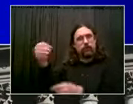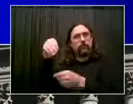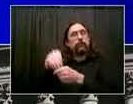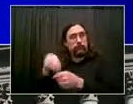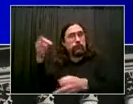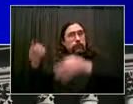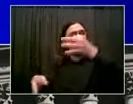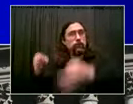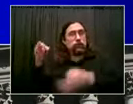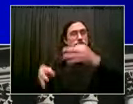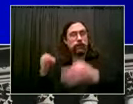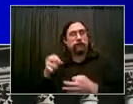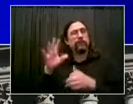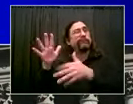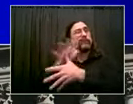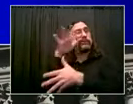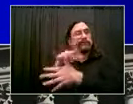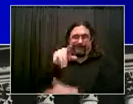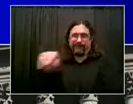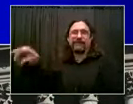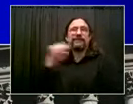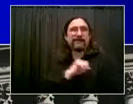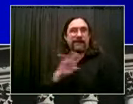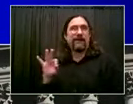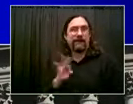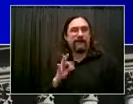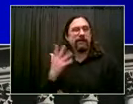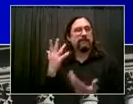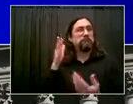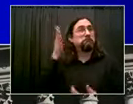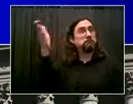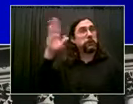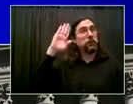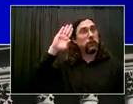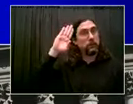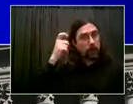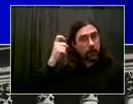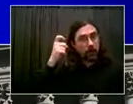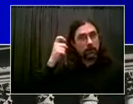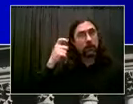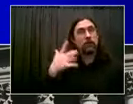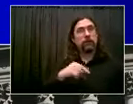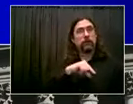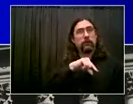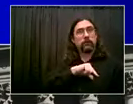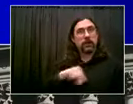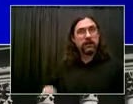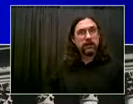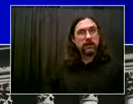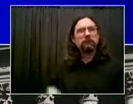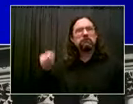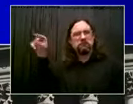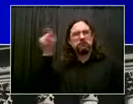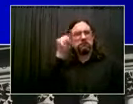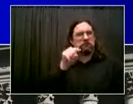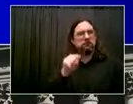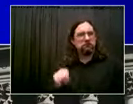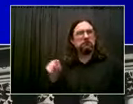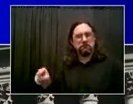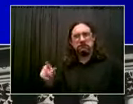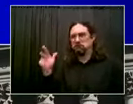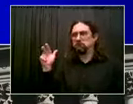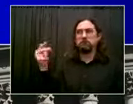Plaza, and at Queensborough Hall. Every piece affects everything else. So getting folks vaccinated, working the court